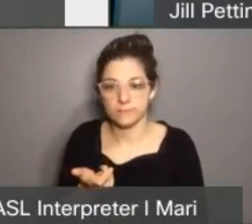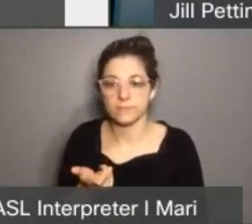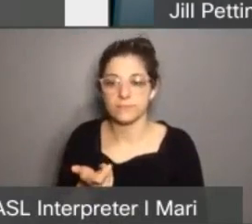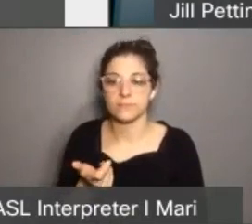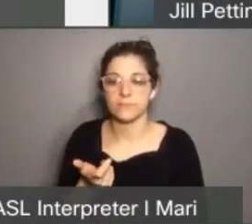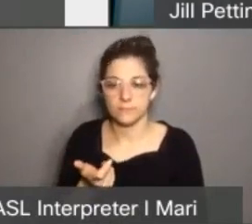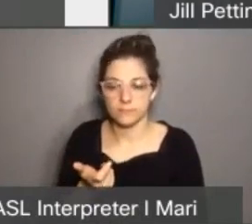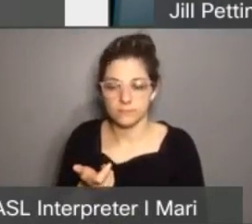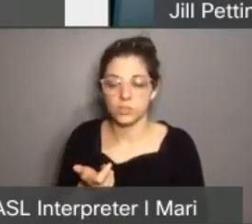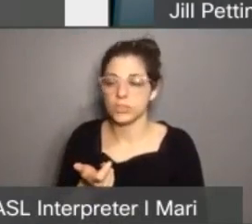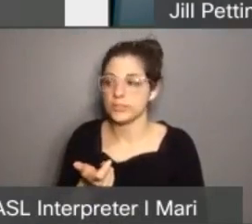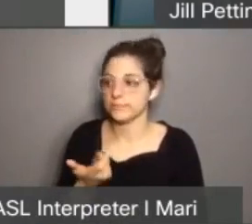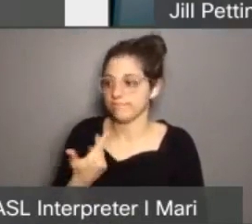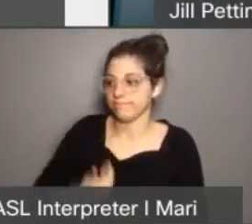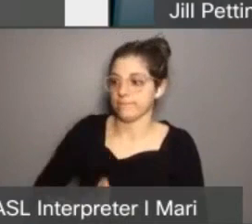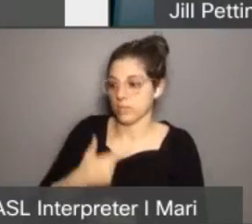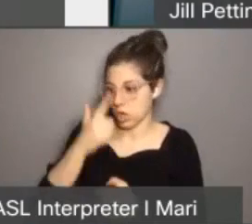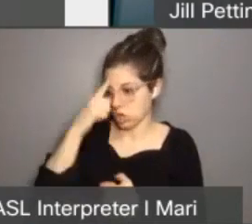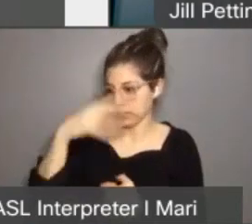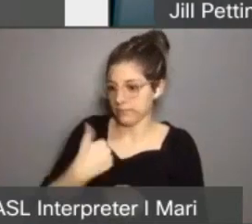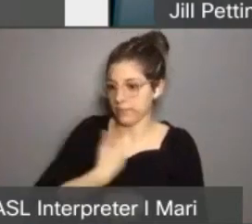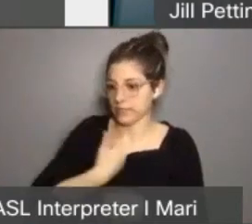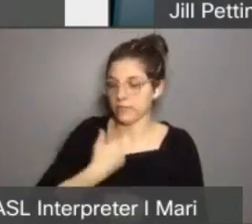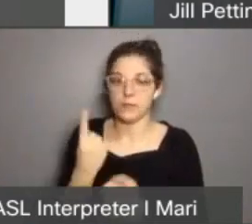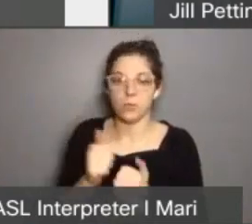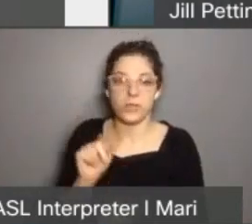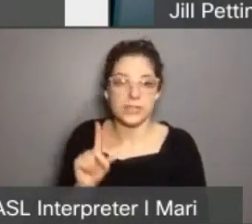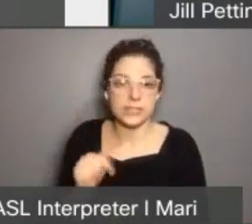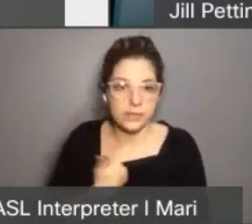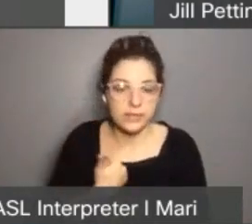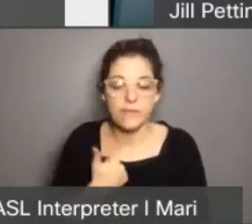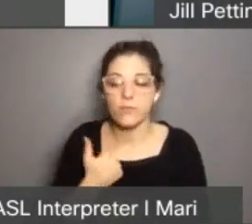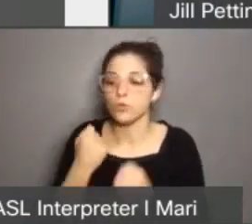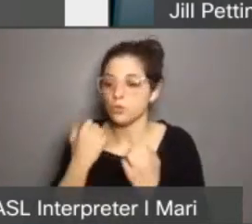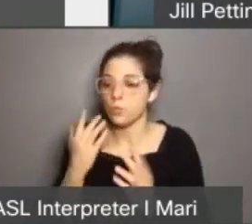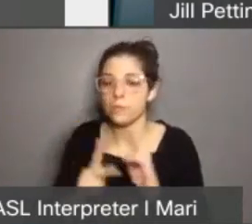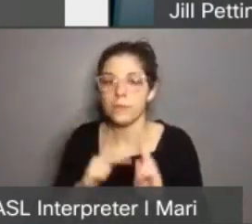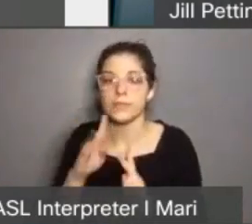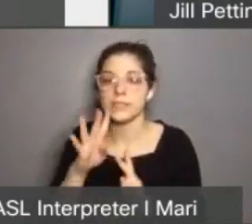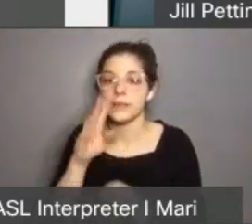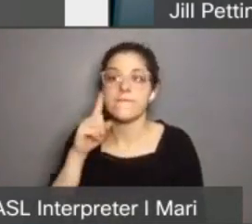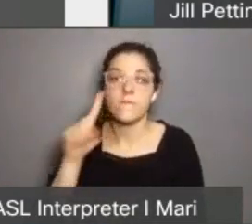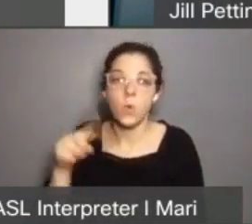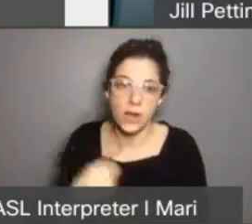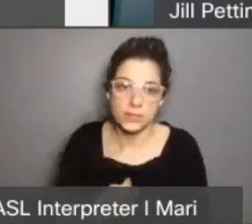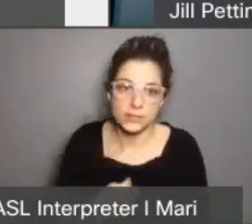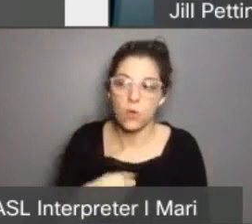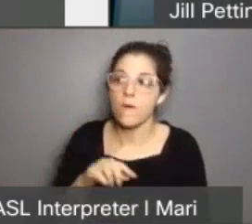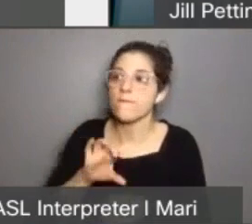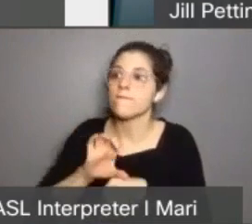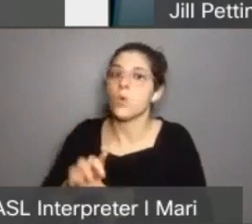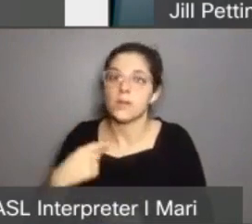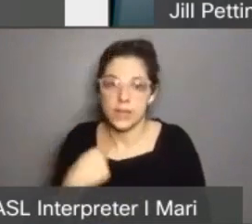just speaking as somebody who's autistic, somebody with a disability, so many people speak for us or force us